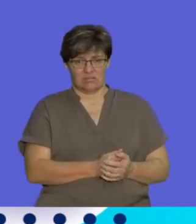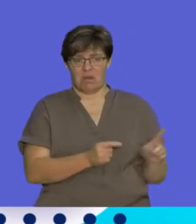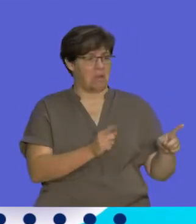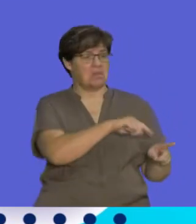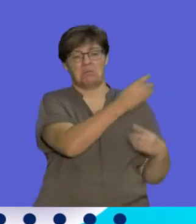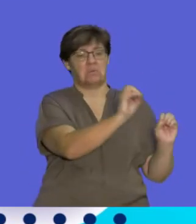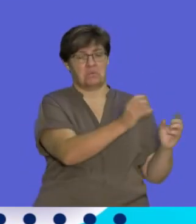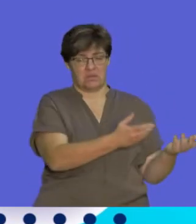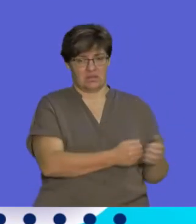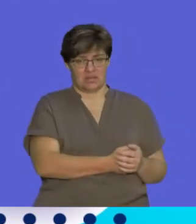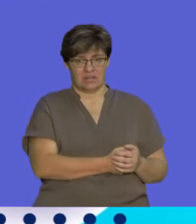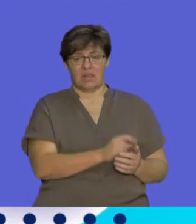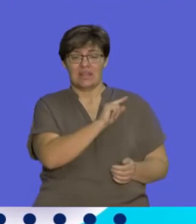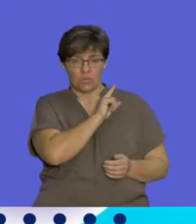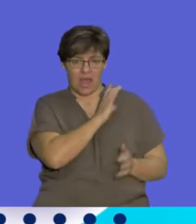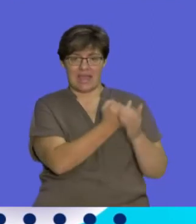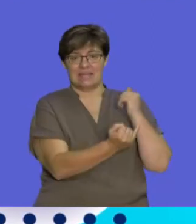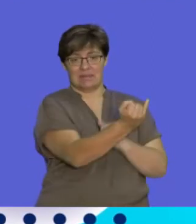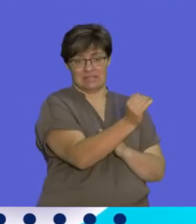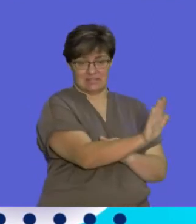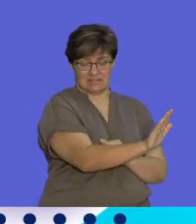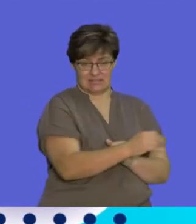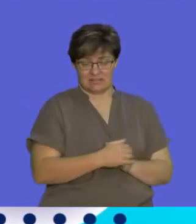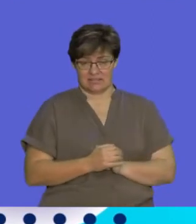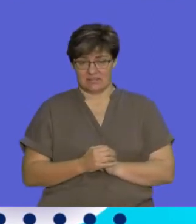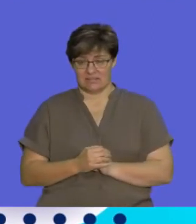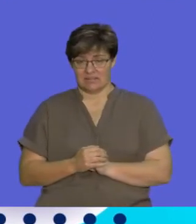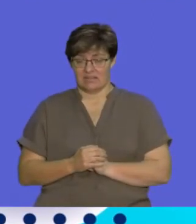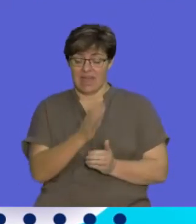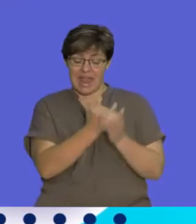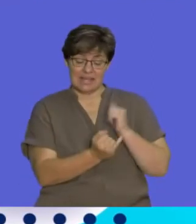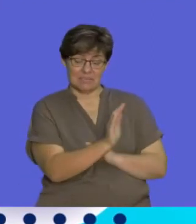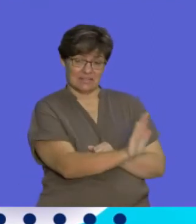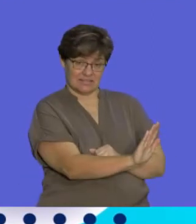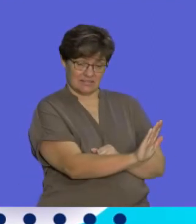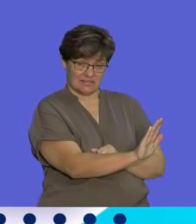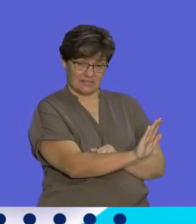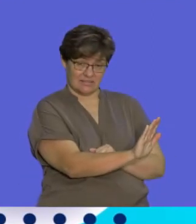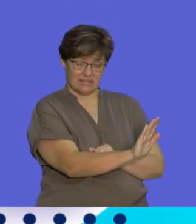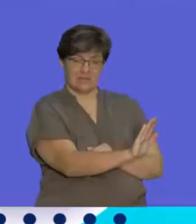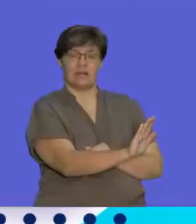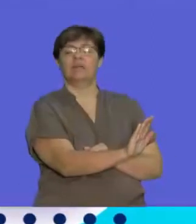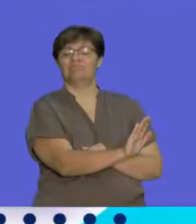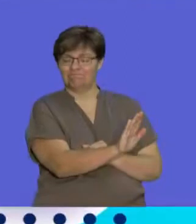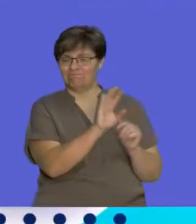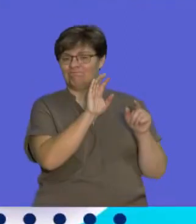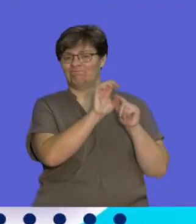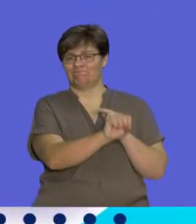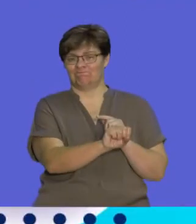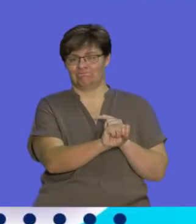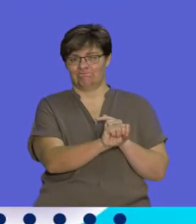exist. That's why we say they're independent. And remember, for independent events, we can recognize